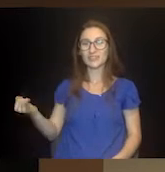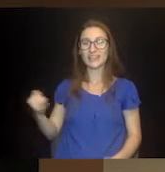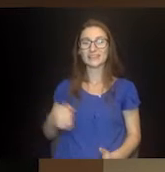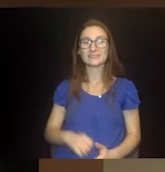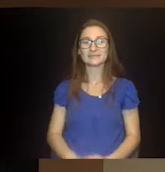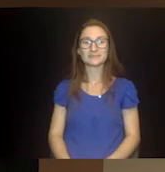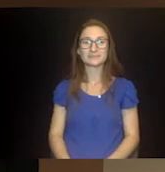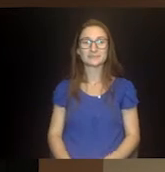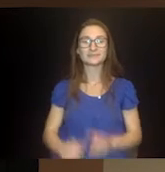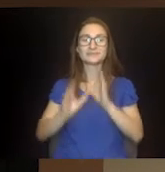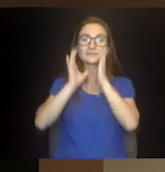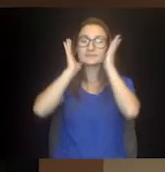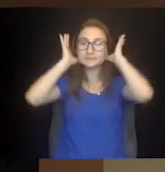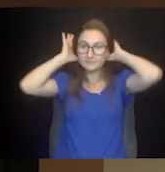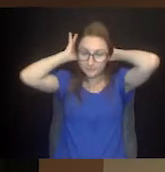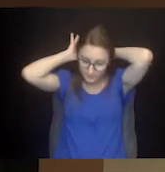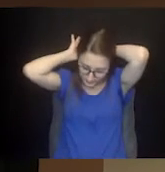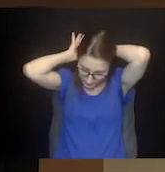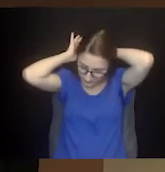All right, I will pass it to JJ again.